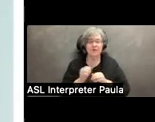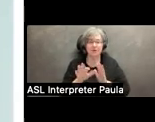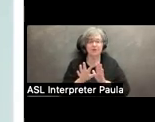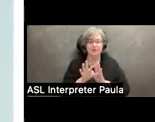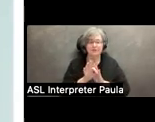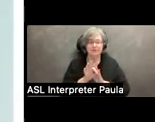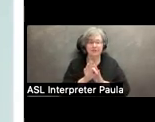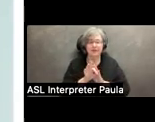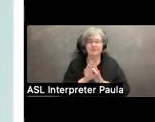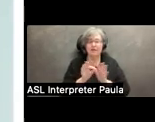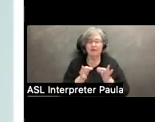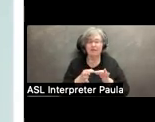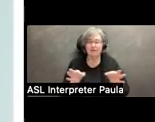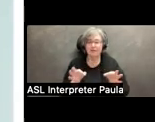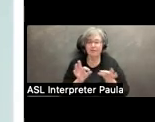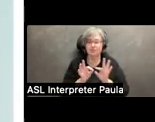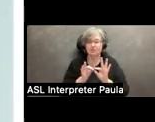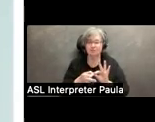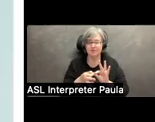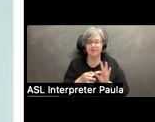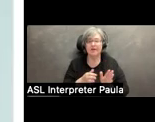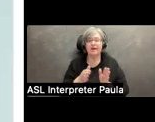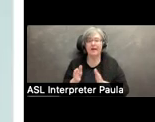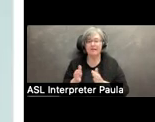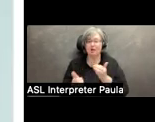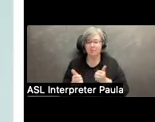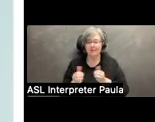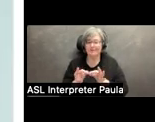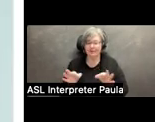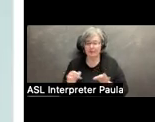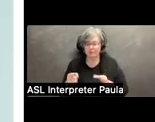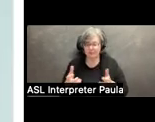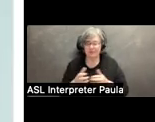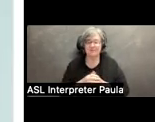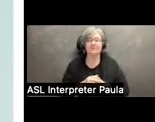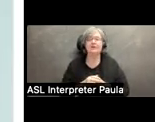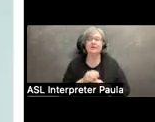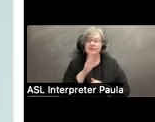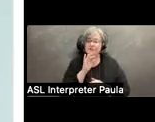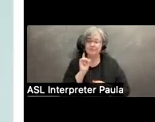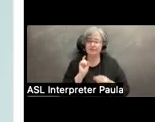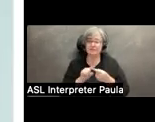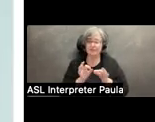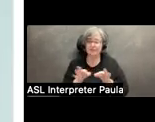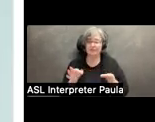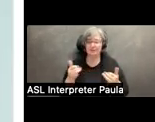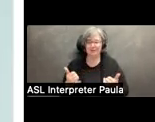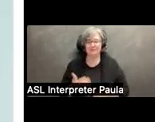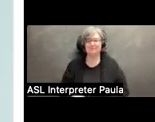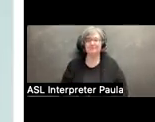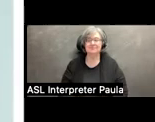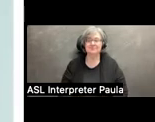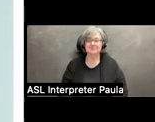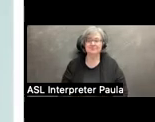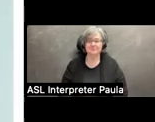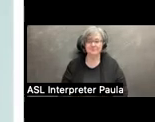once again, you can select your channel of preference. Si hay algún problema con la interpretación, por favor, déjenos saber